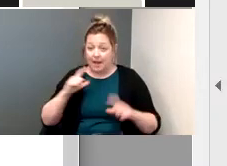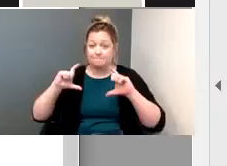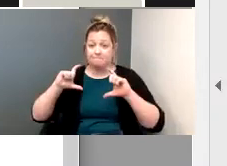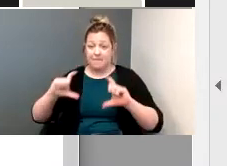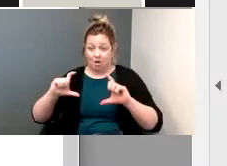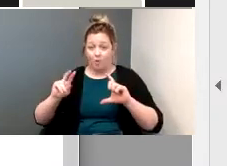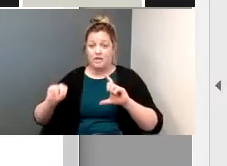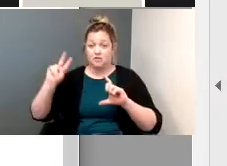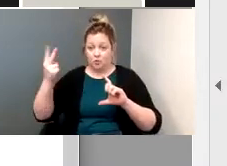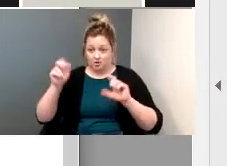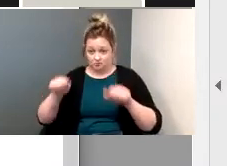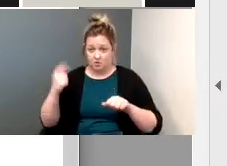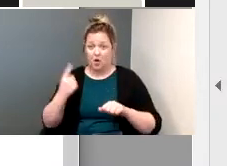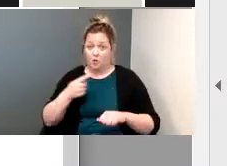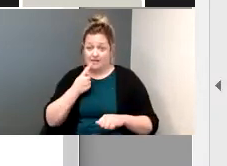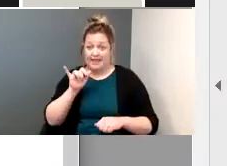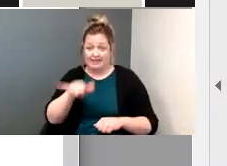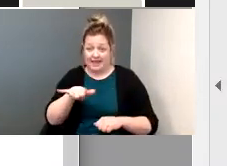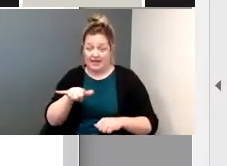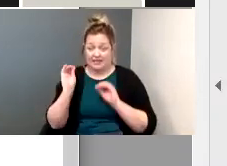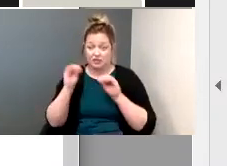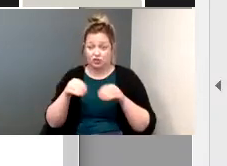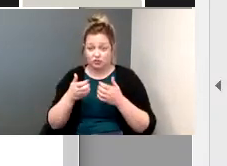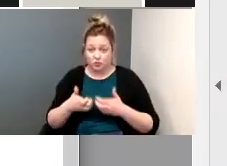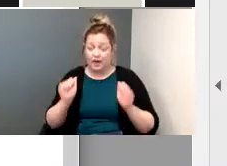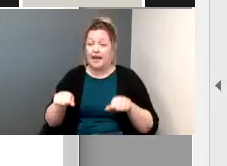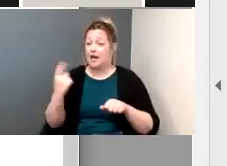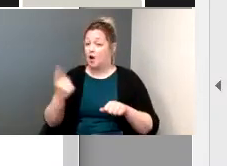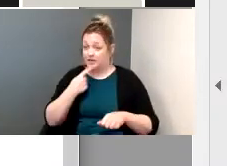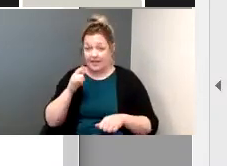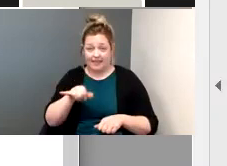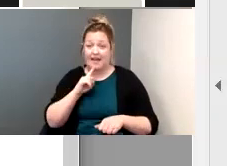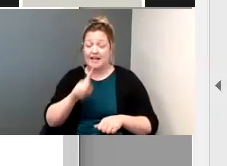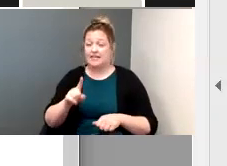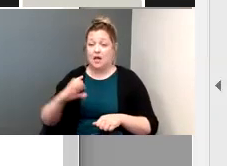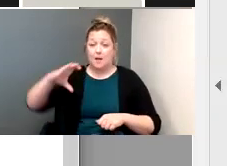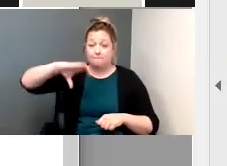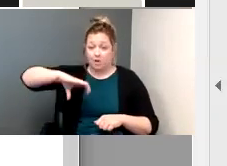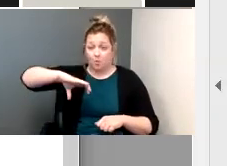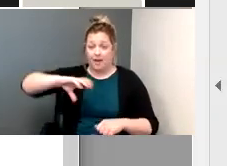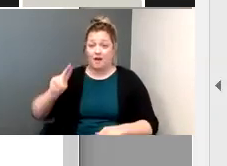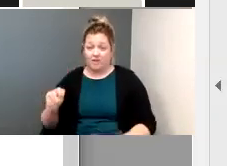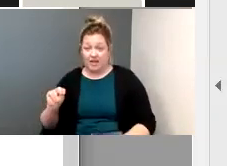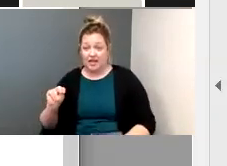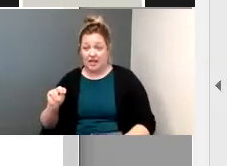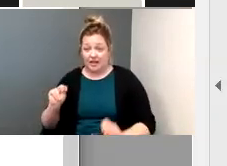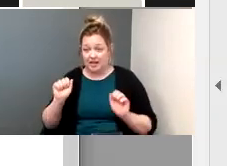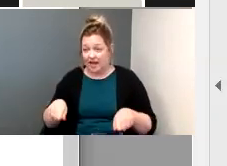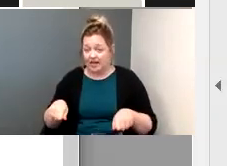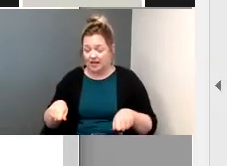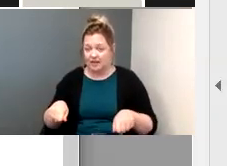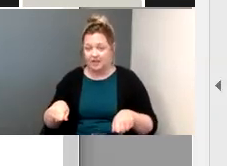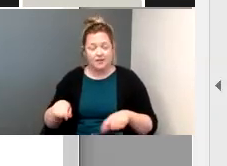it is big O of n squared. We can always say that it is big omega of n. But we cannot say big theta